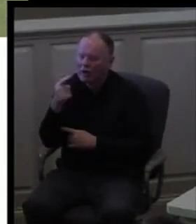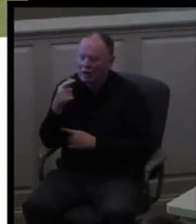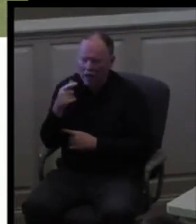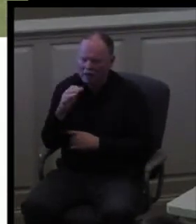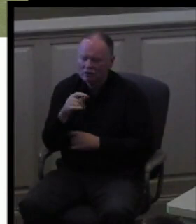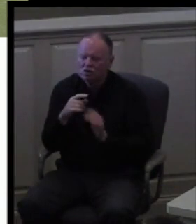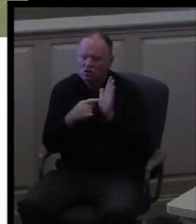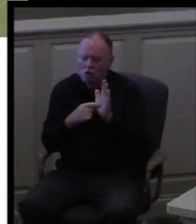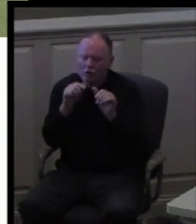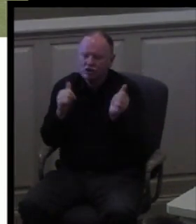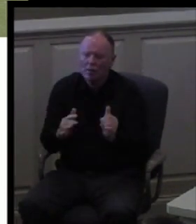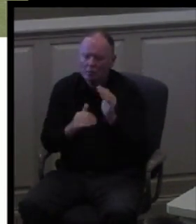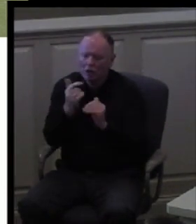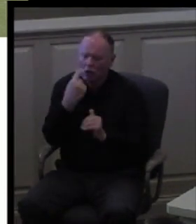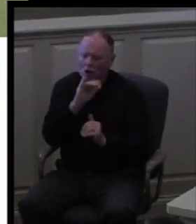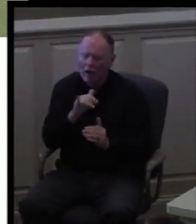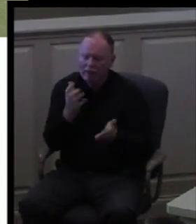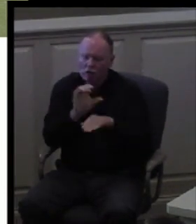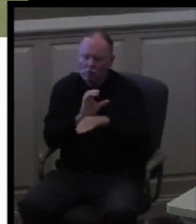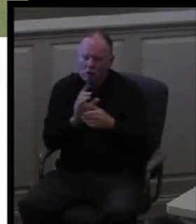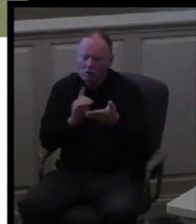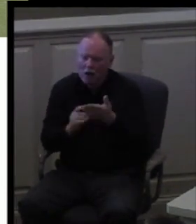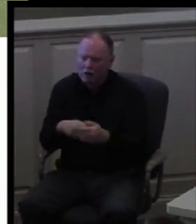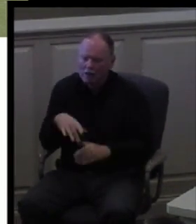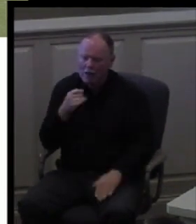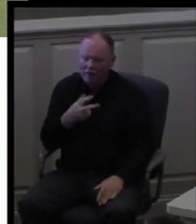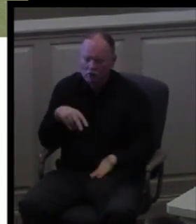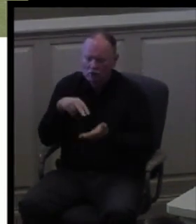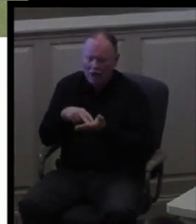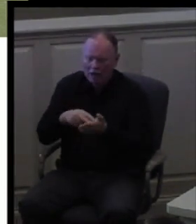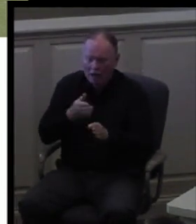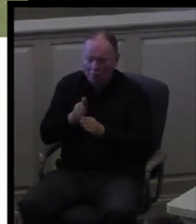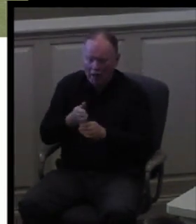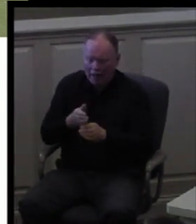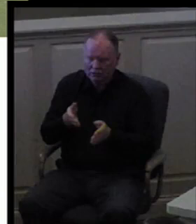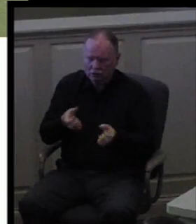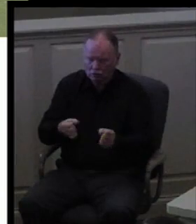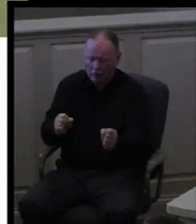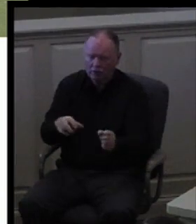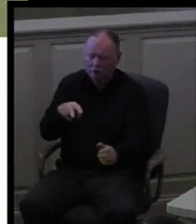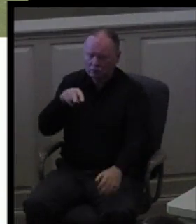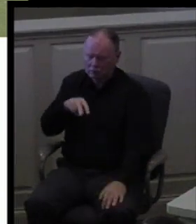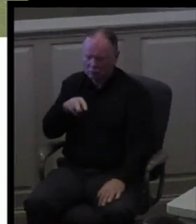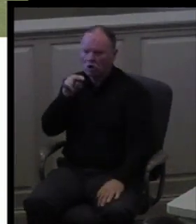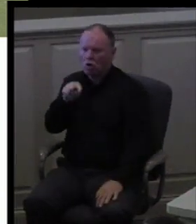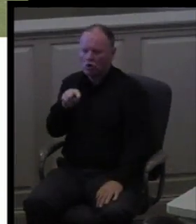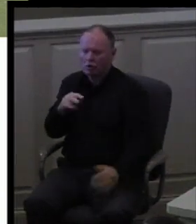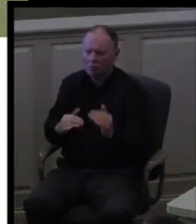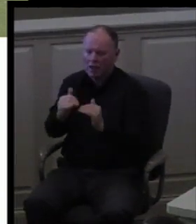look like. So if you were standing across Main Street looking back towards City Hall, again with